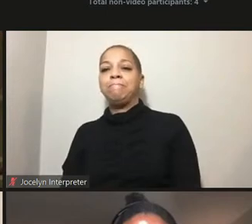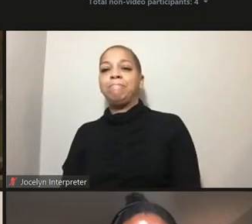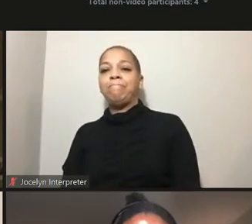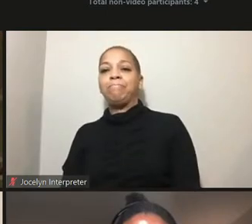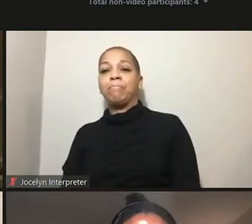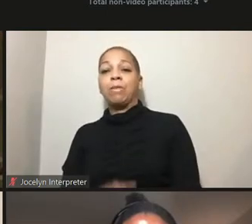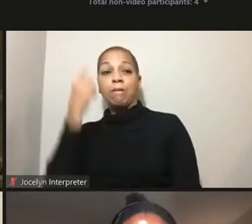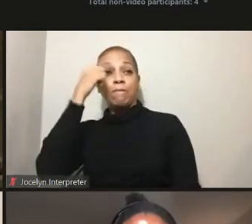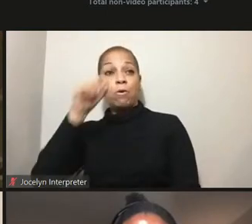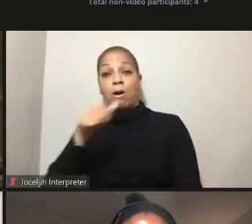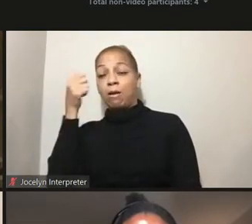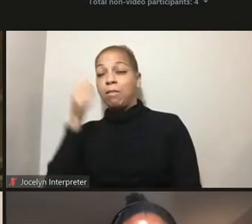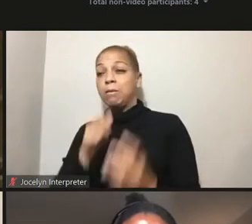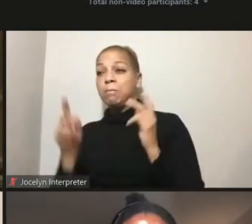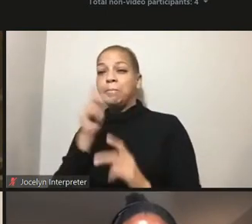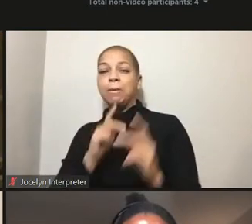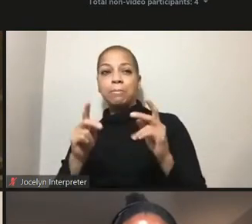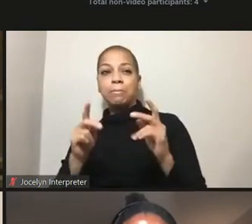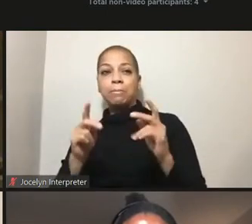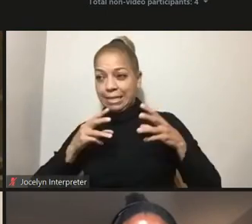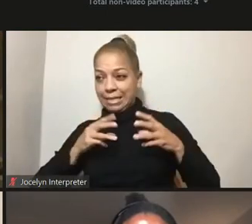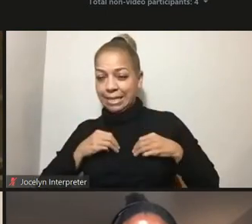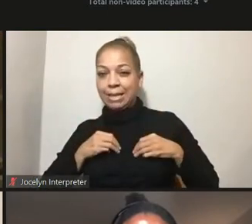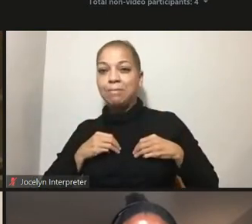everyone else to embrace it